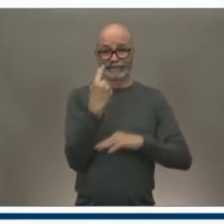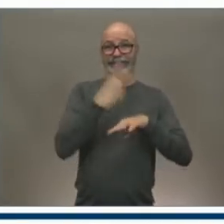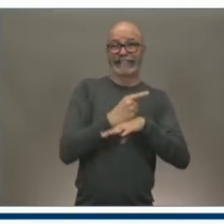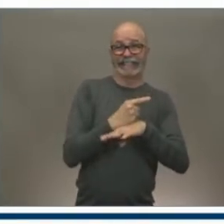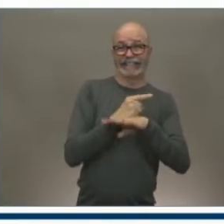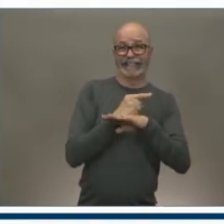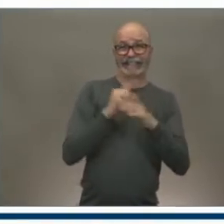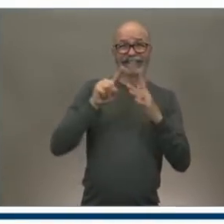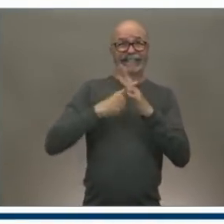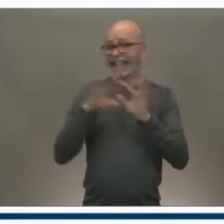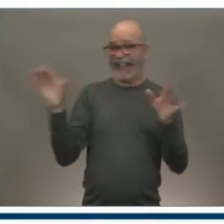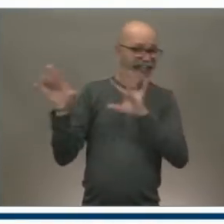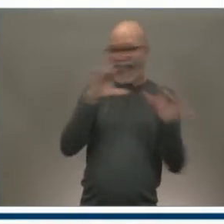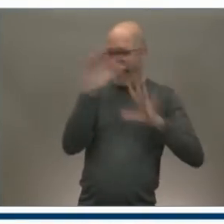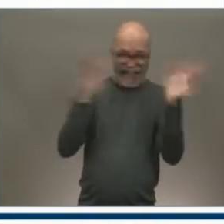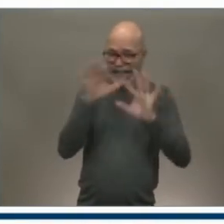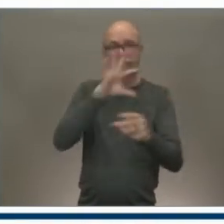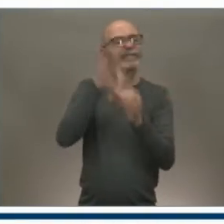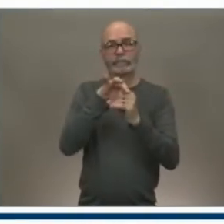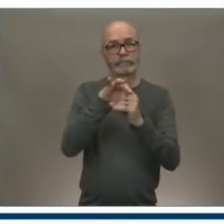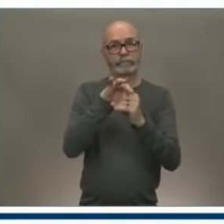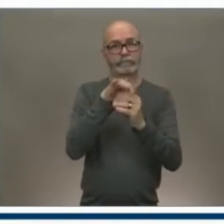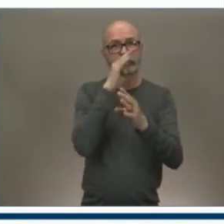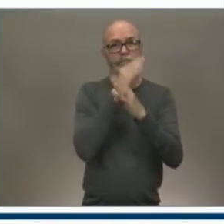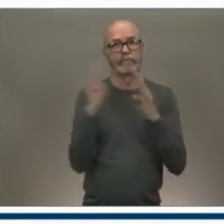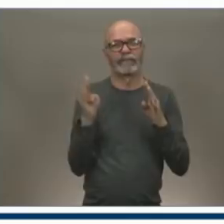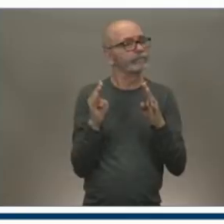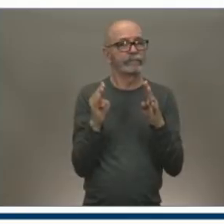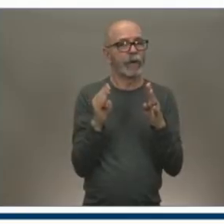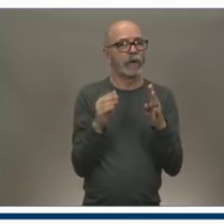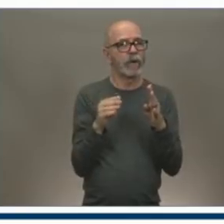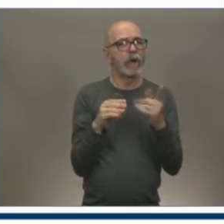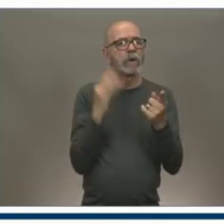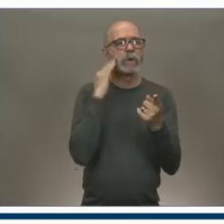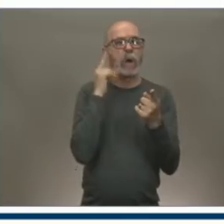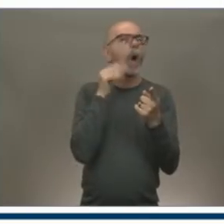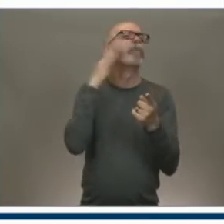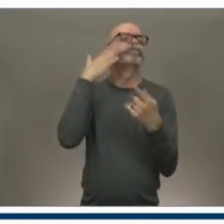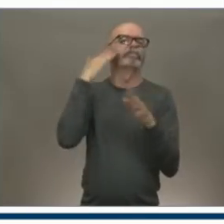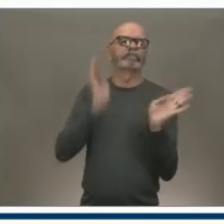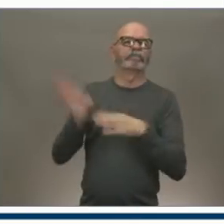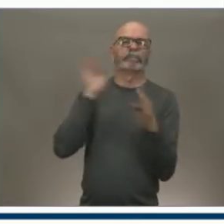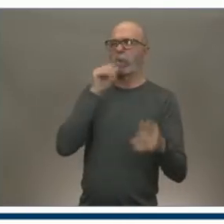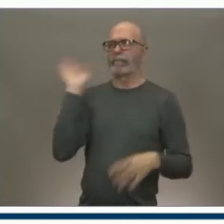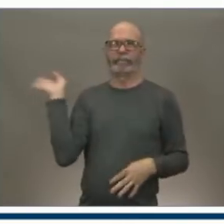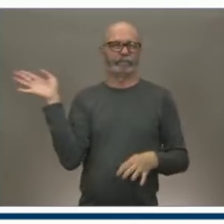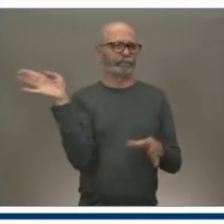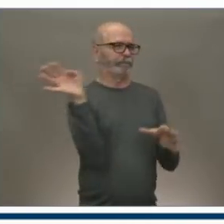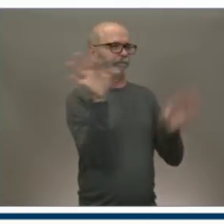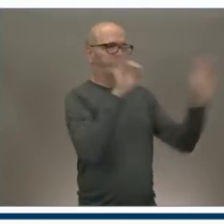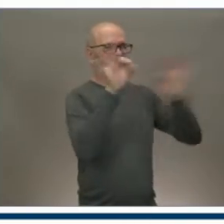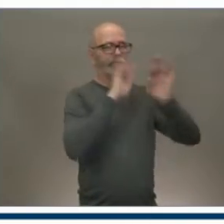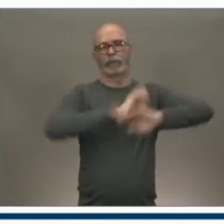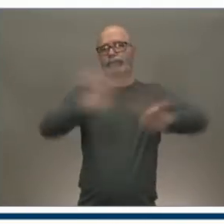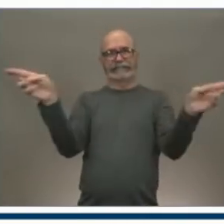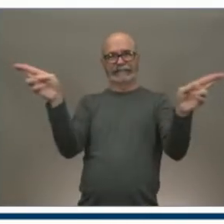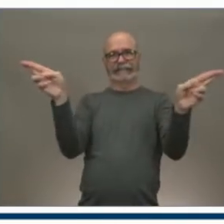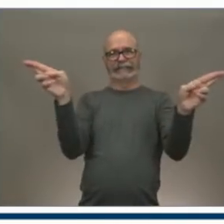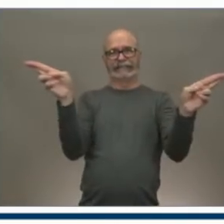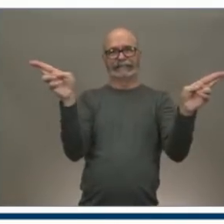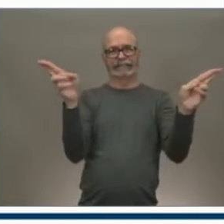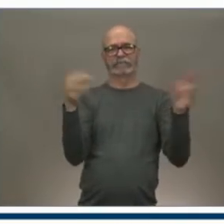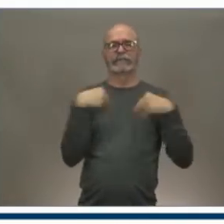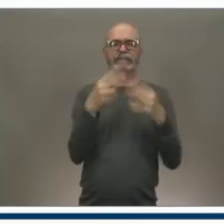people in their mind who they will go to. And we were sworn in roughly 2 weeks later. When I look